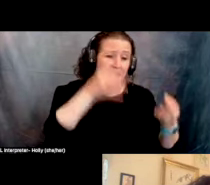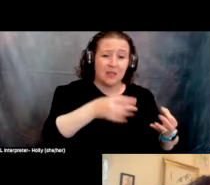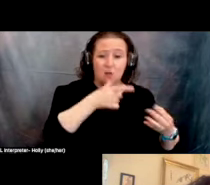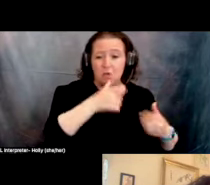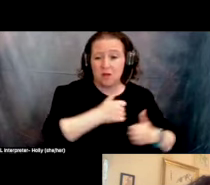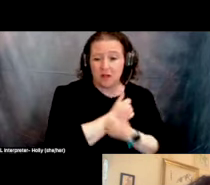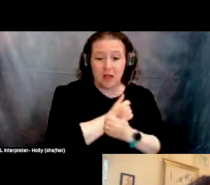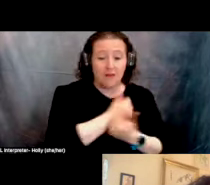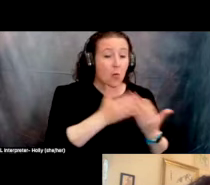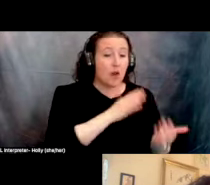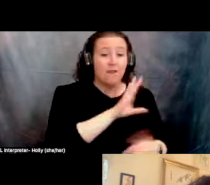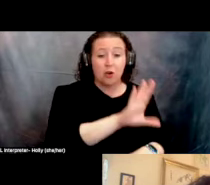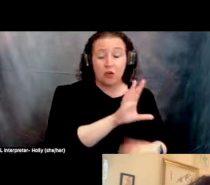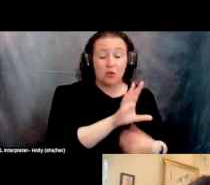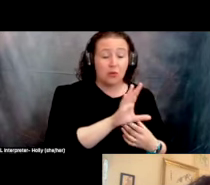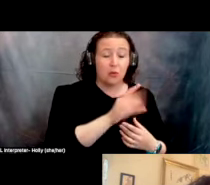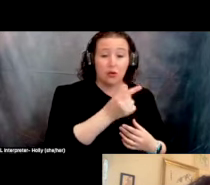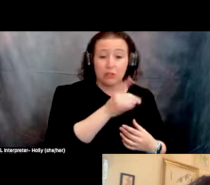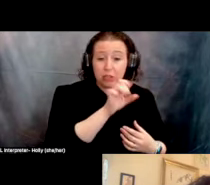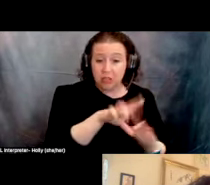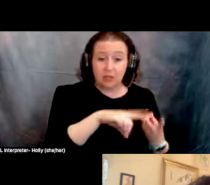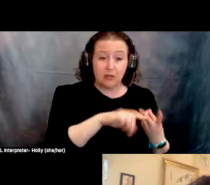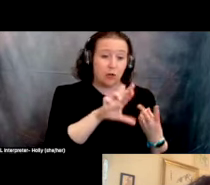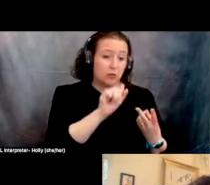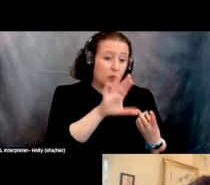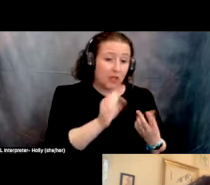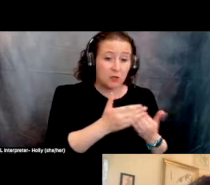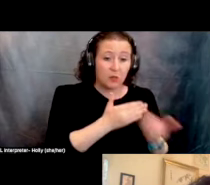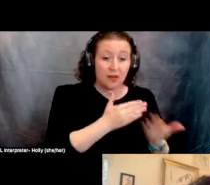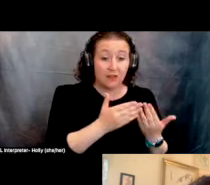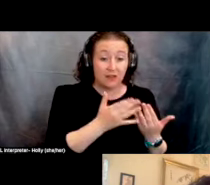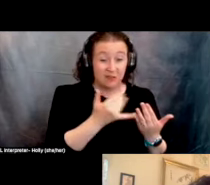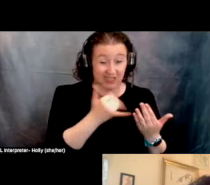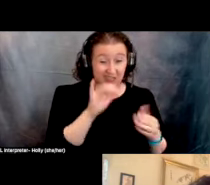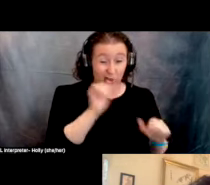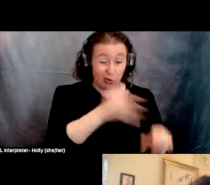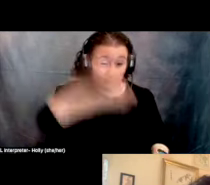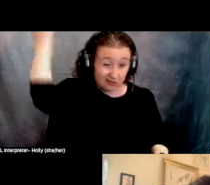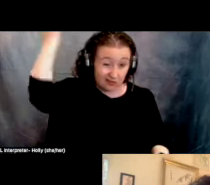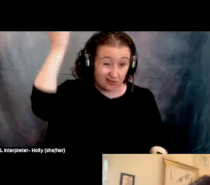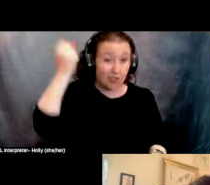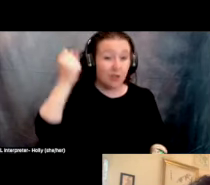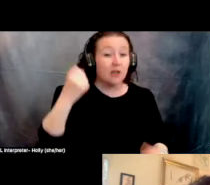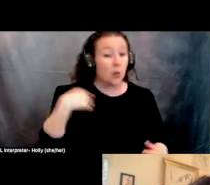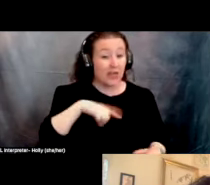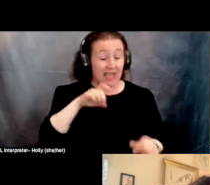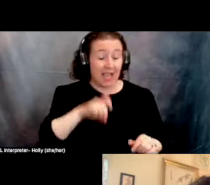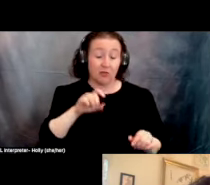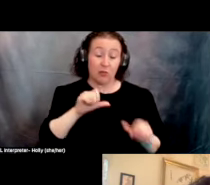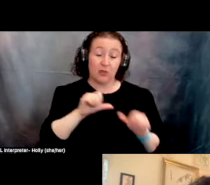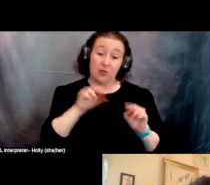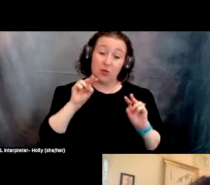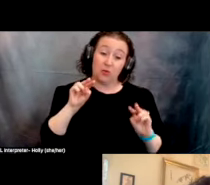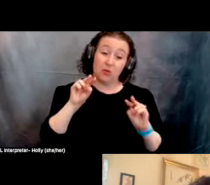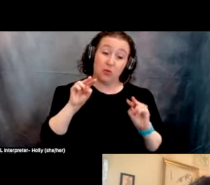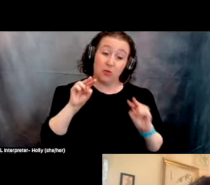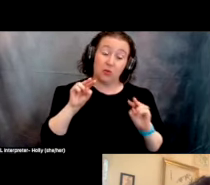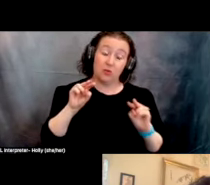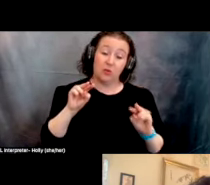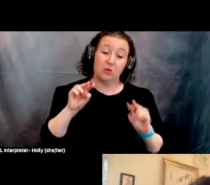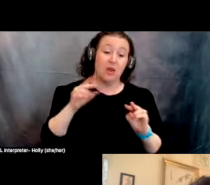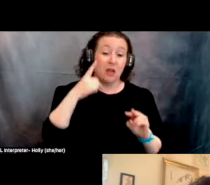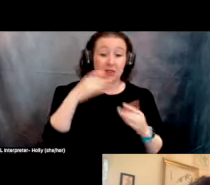if it's your race or anything else, that still could go away. So I do really think we need to remain vigilant, because even within